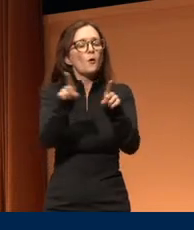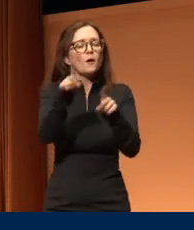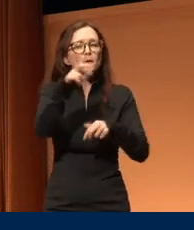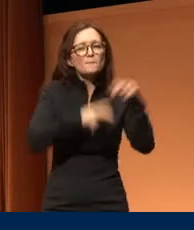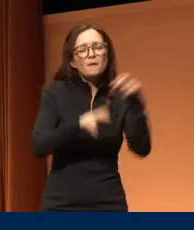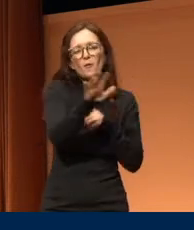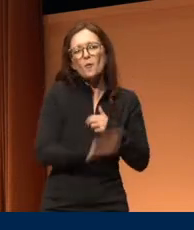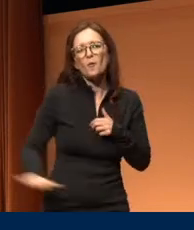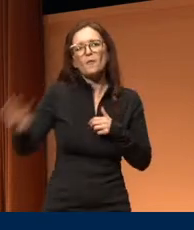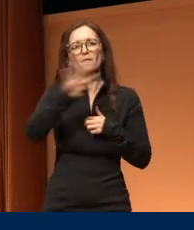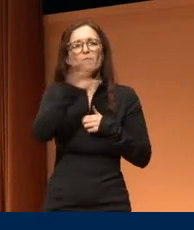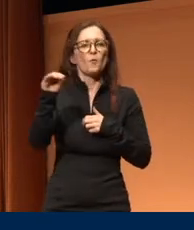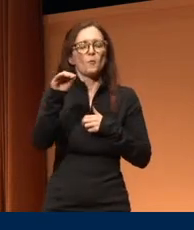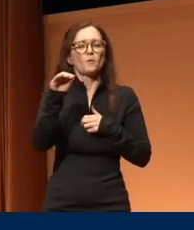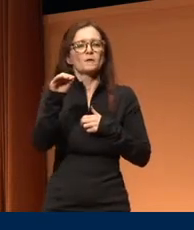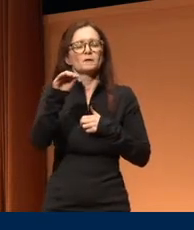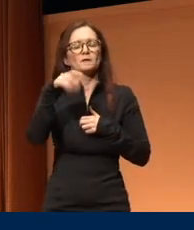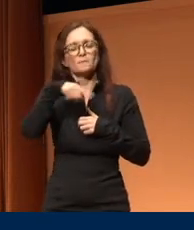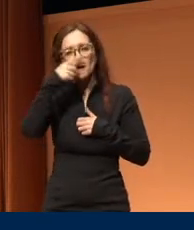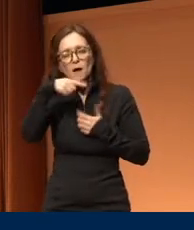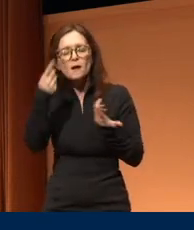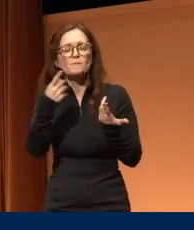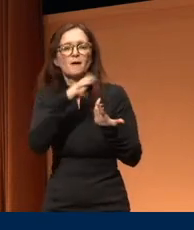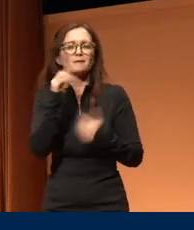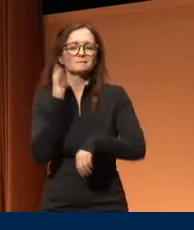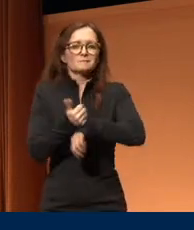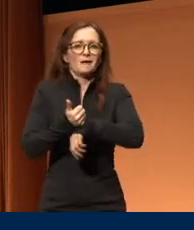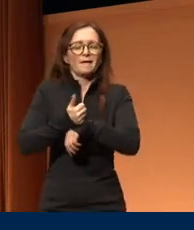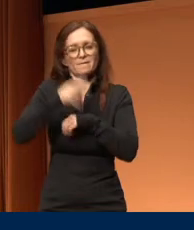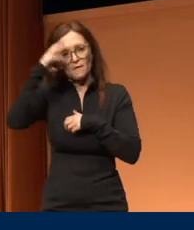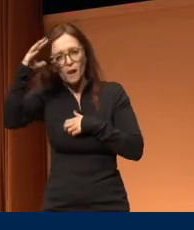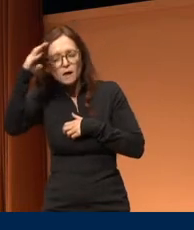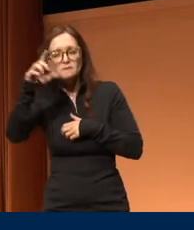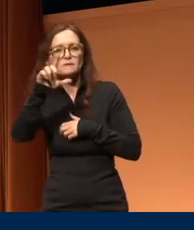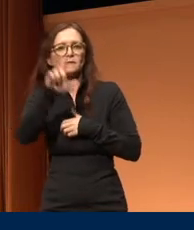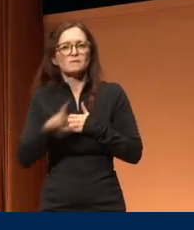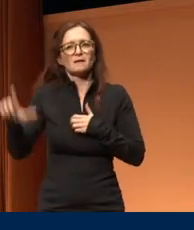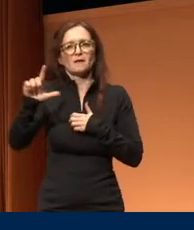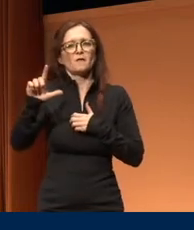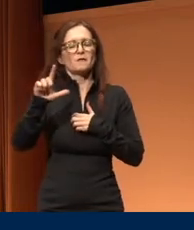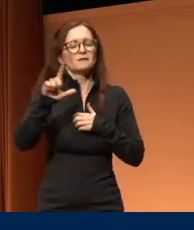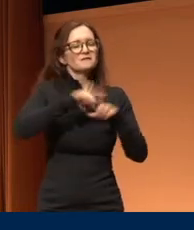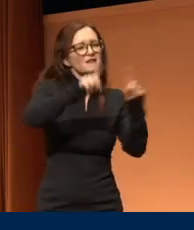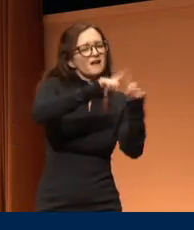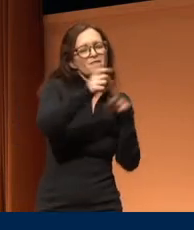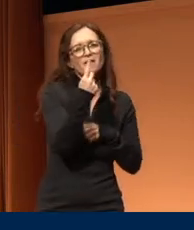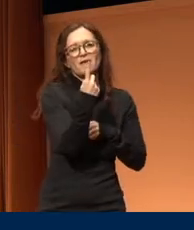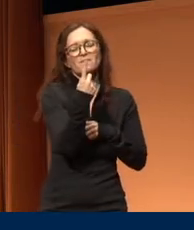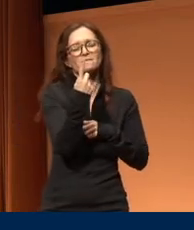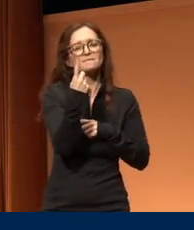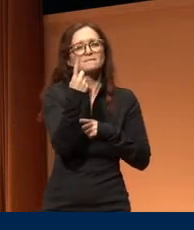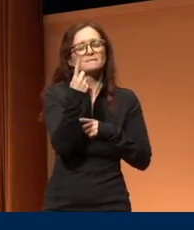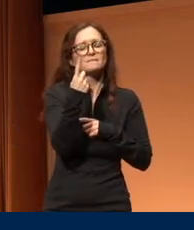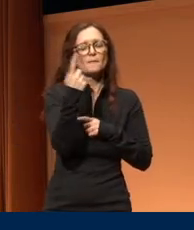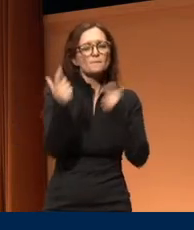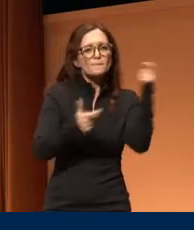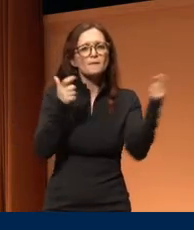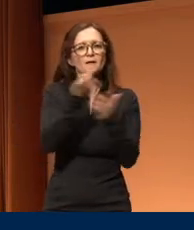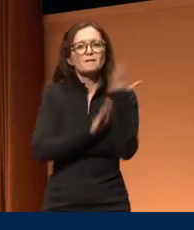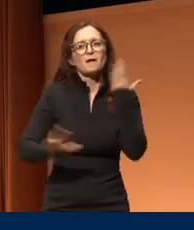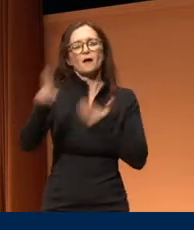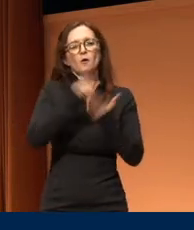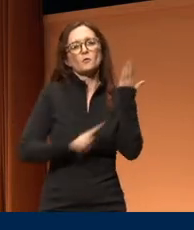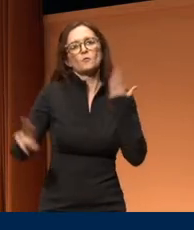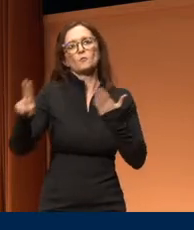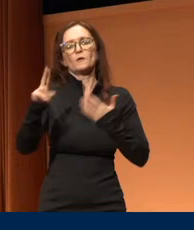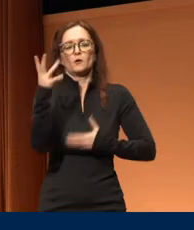than 40 public fountains and established philosophy libraries at 11 major colleges and universities, including